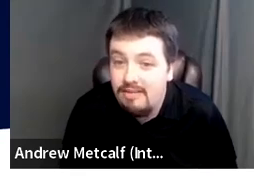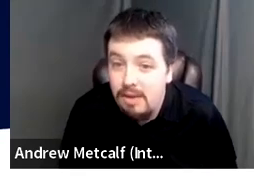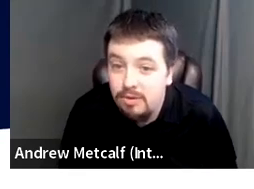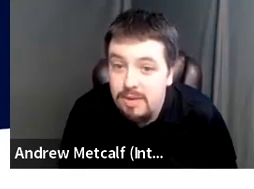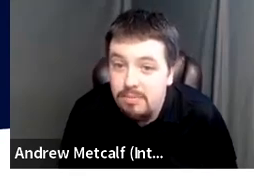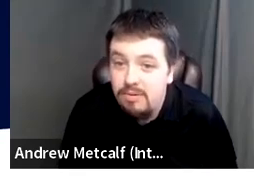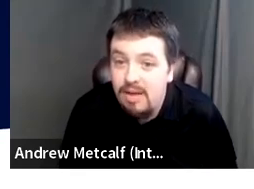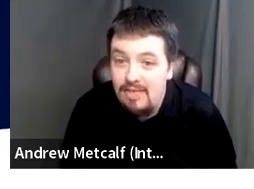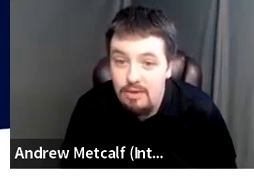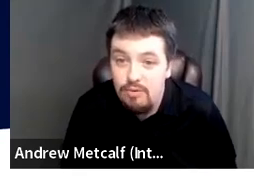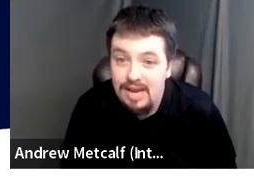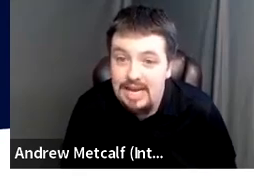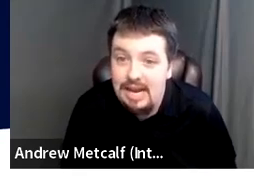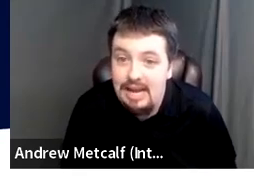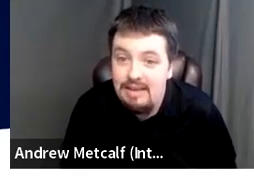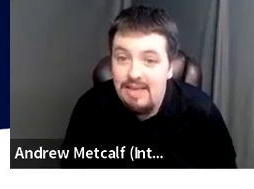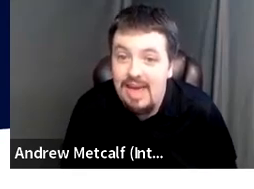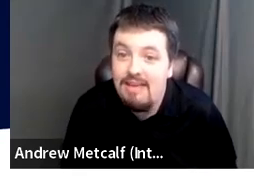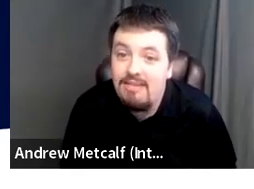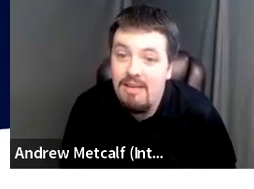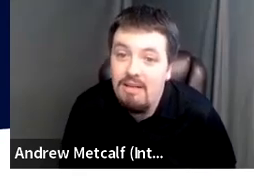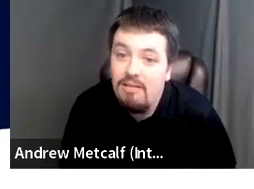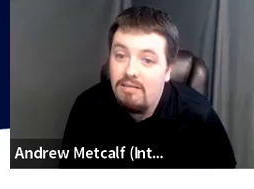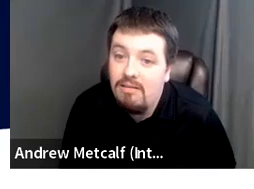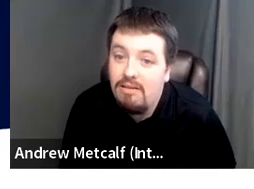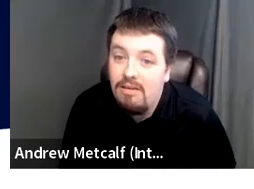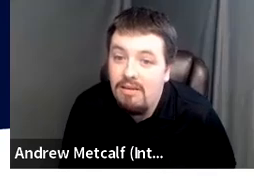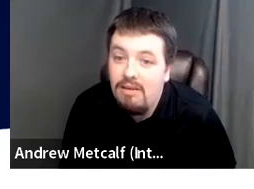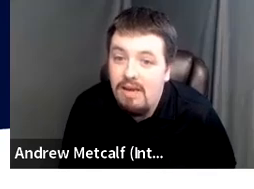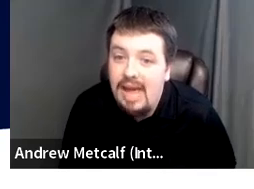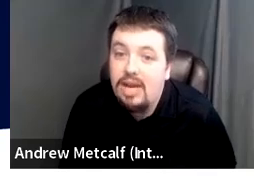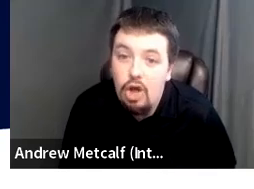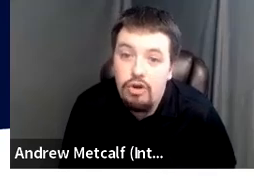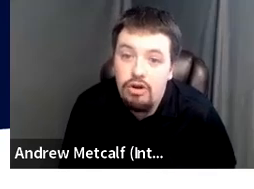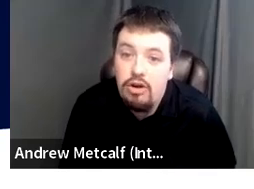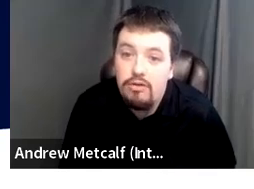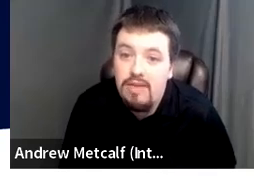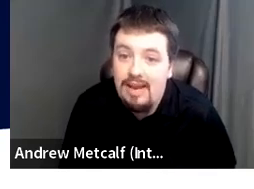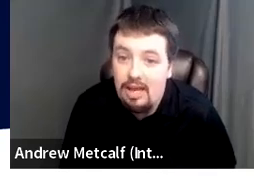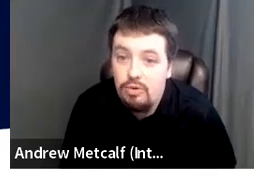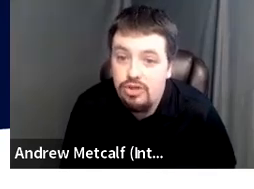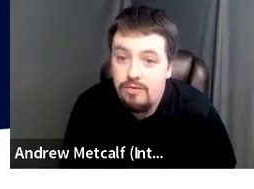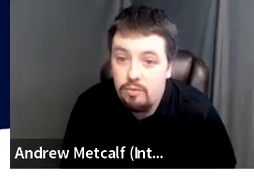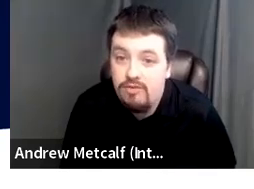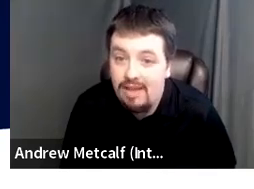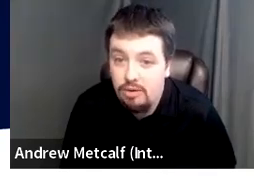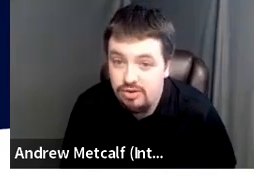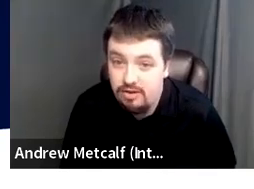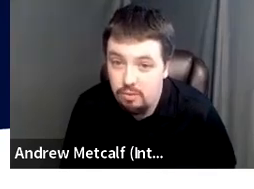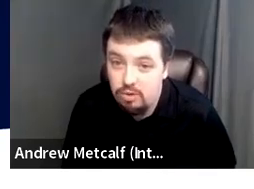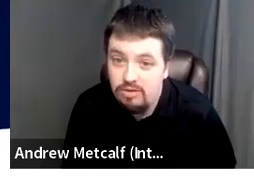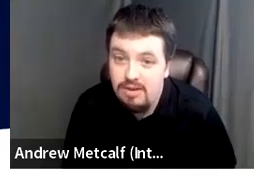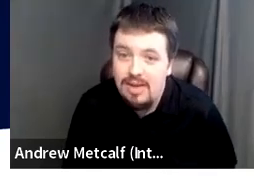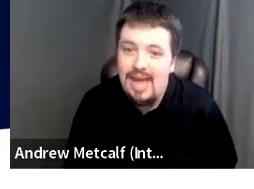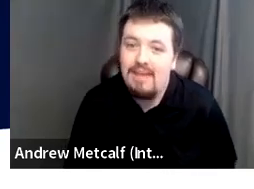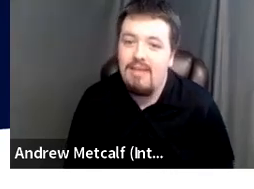for disabled people, and they recognize ASL and other sign languages